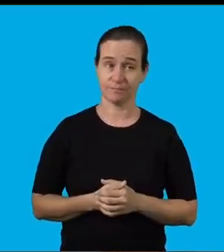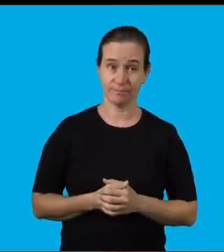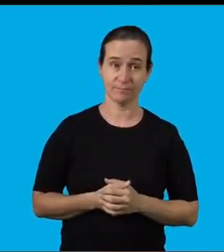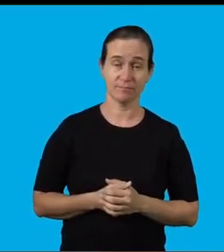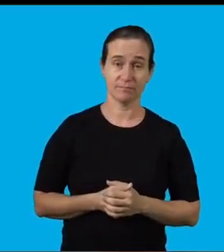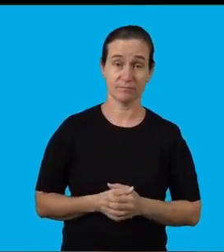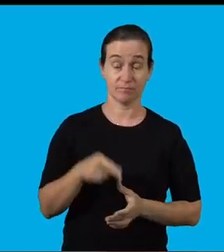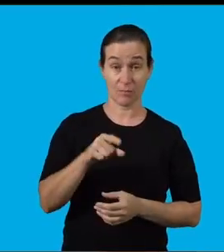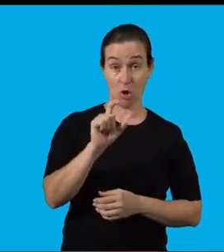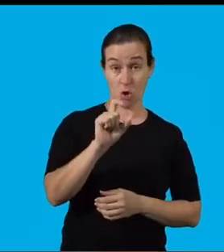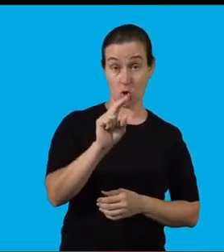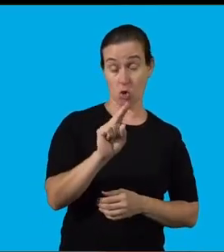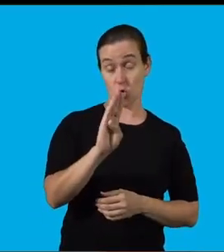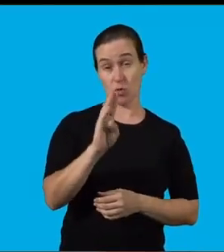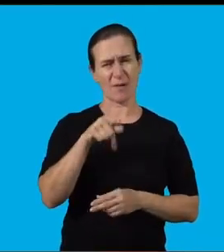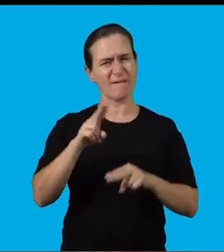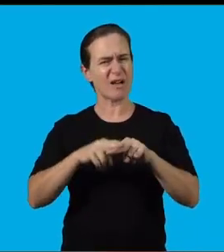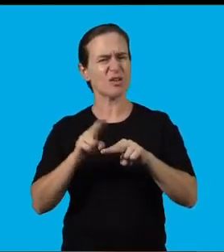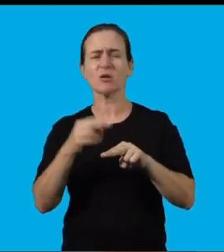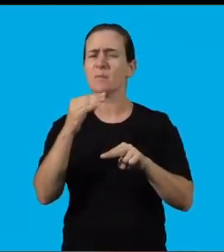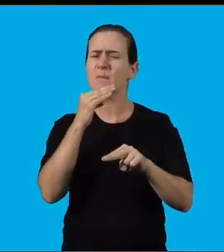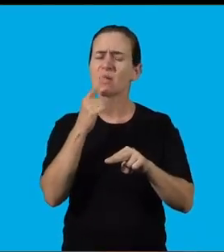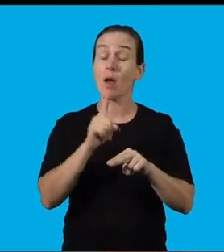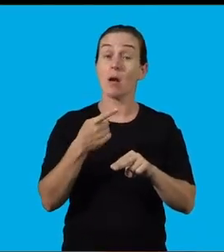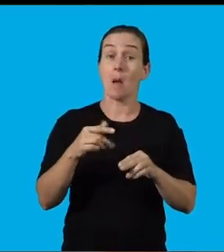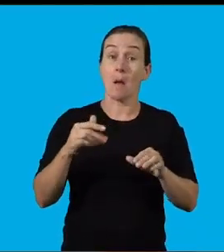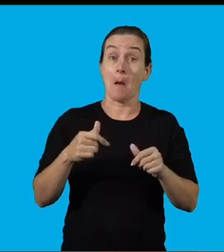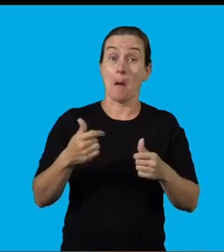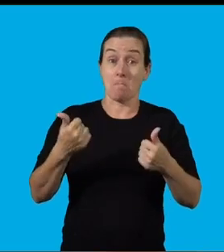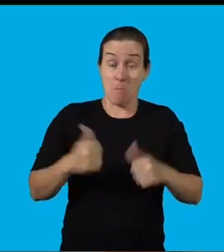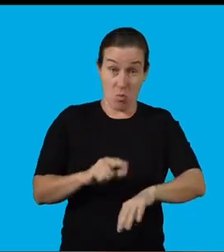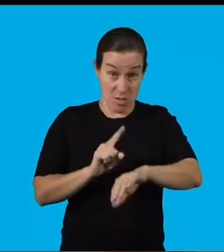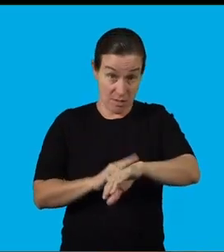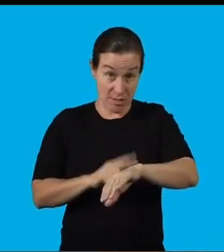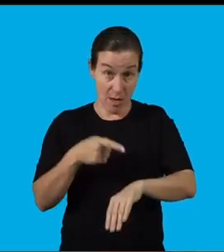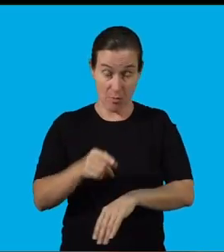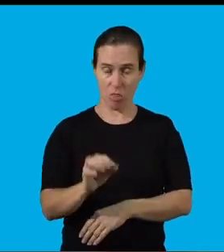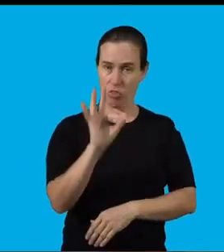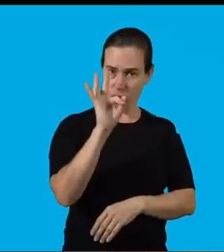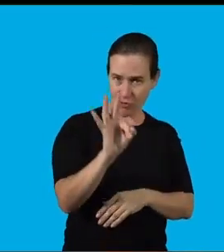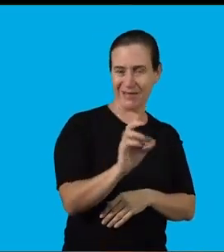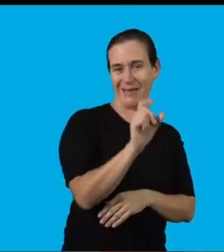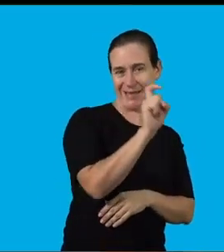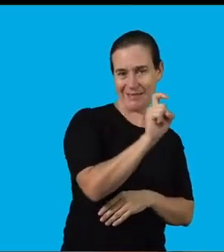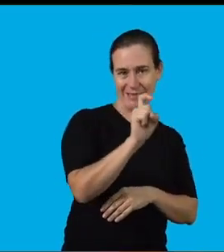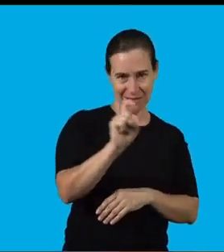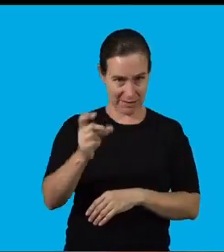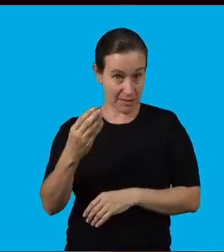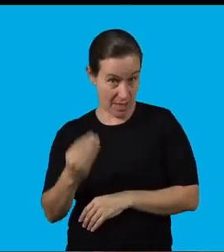x-axis? Remember, when we're talking about cubic functions, they're generally, not always, but they're generally